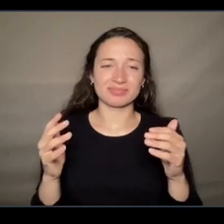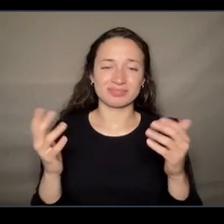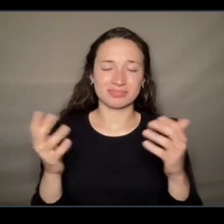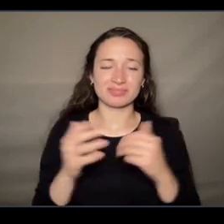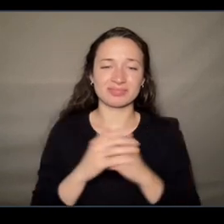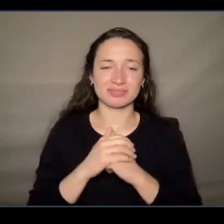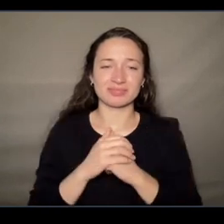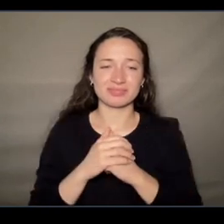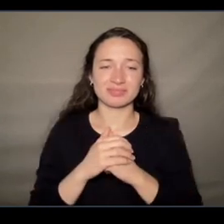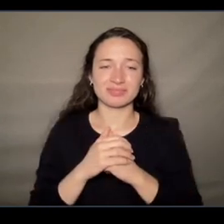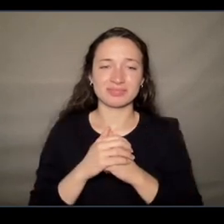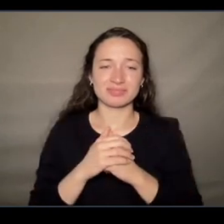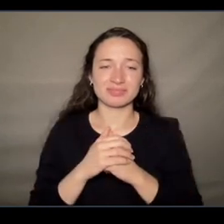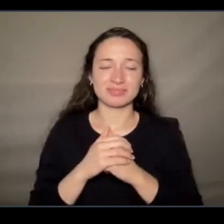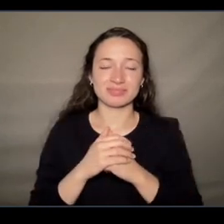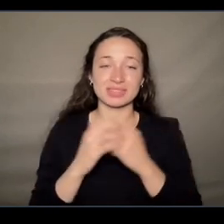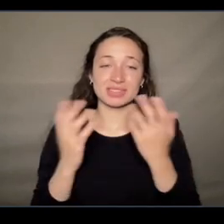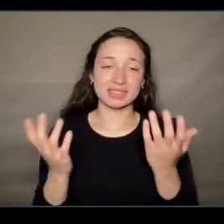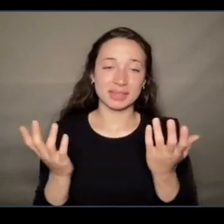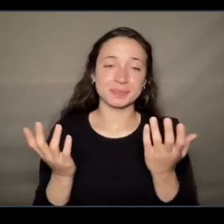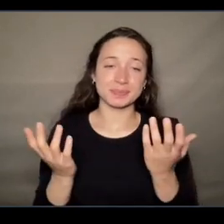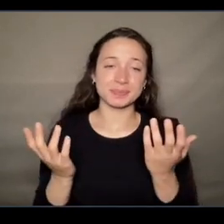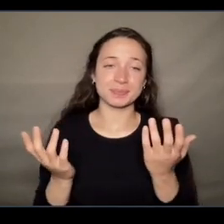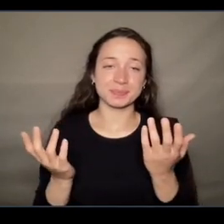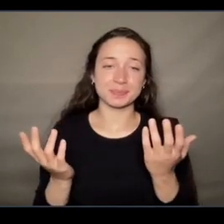the pandemic. And